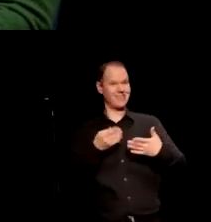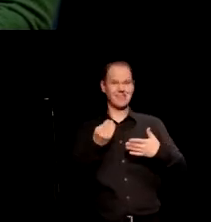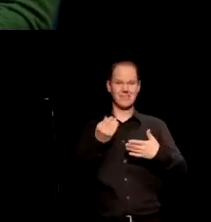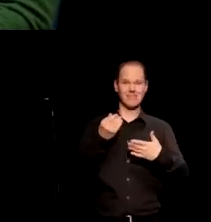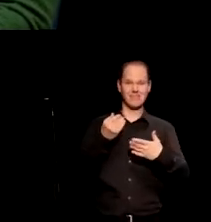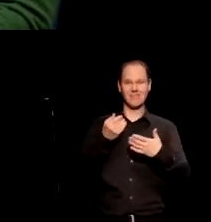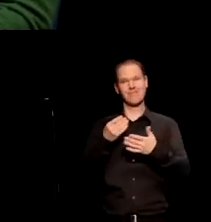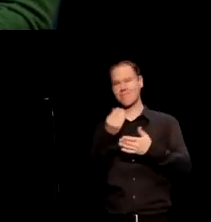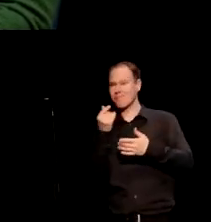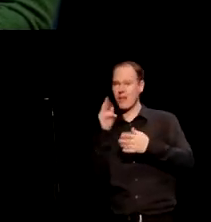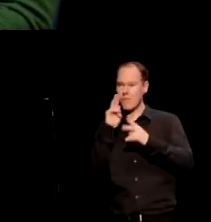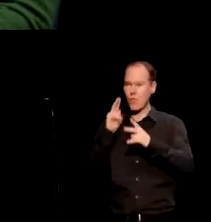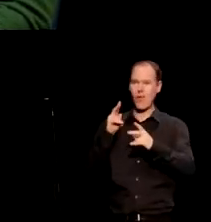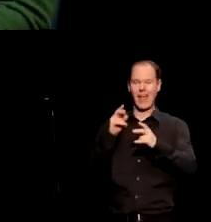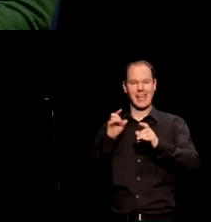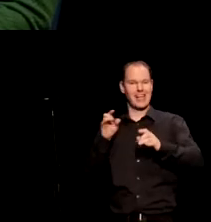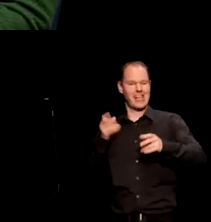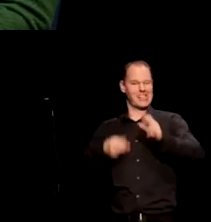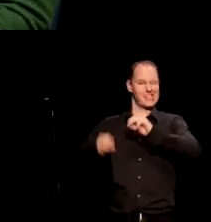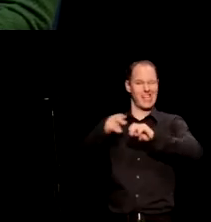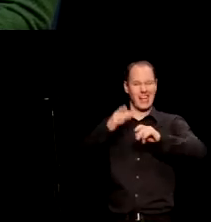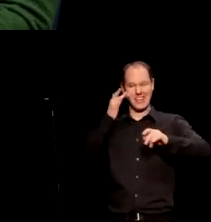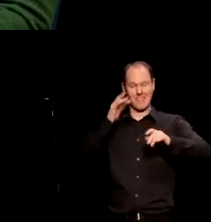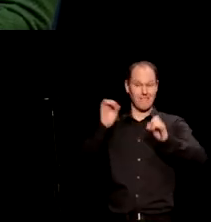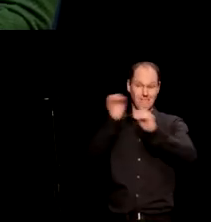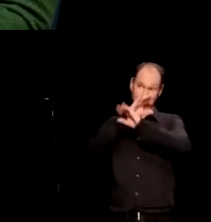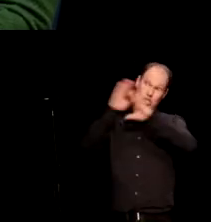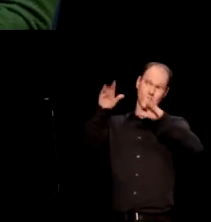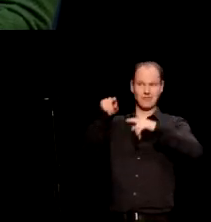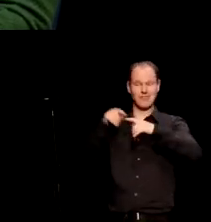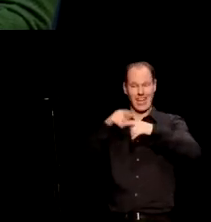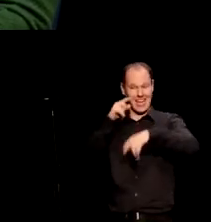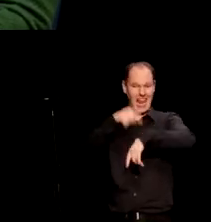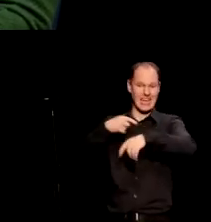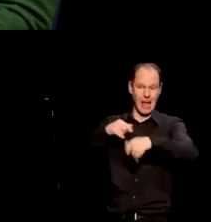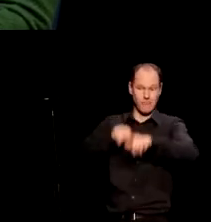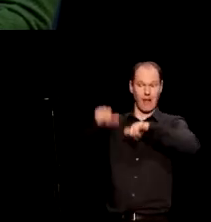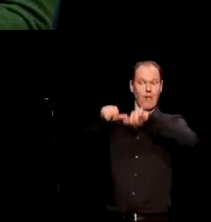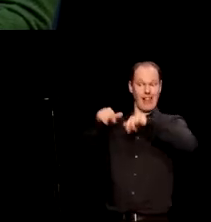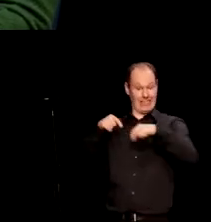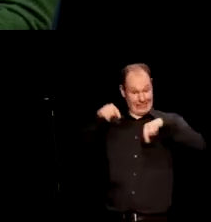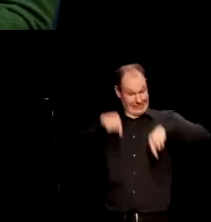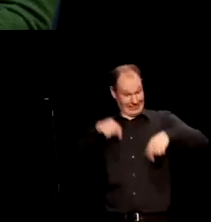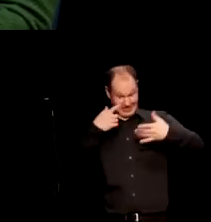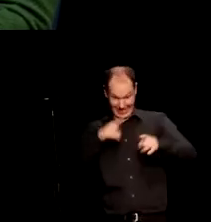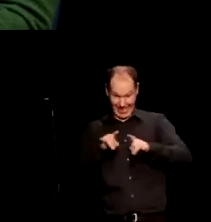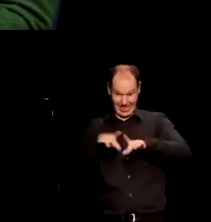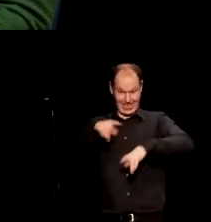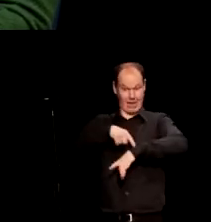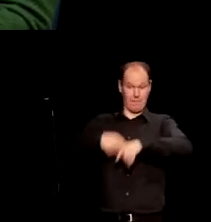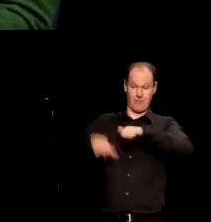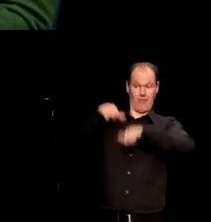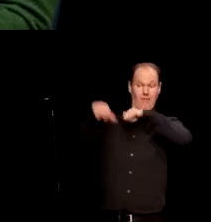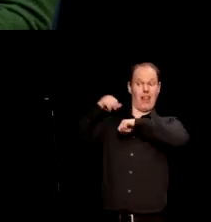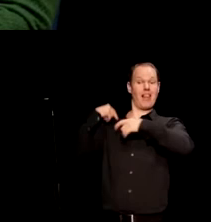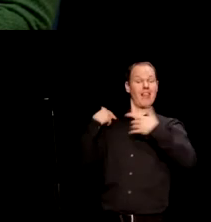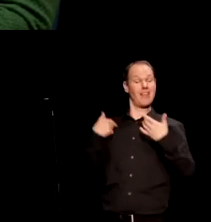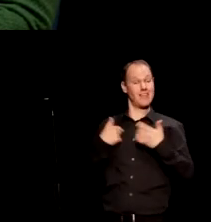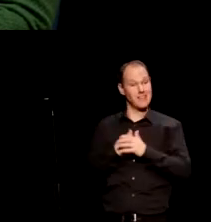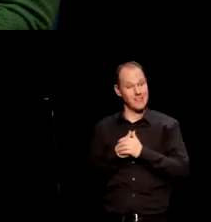want to be time traveling, I want to be everywhere, I want to, you know, and this is the best way I can do it. If I, you know, we have to remember